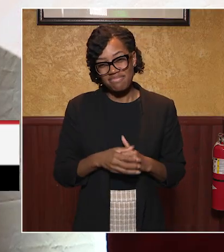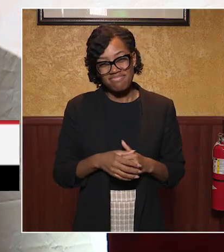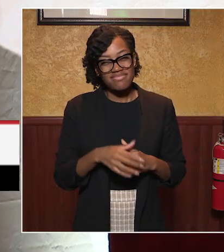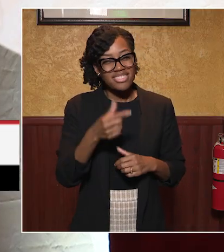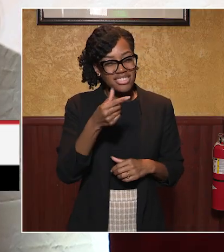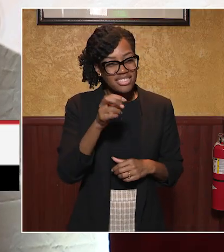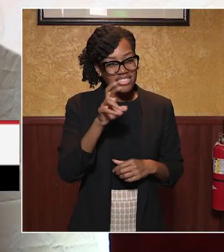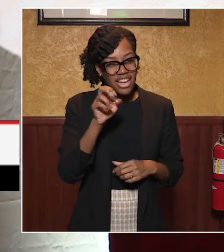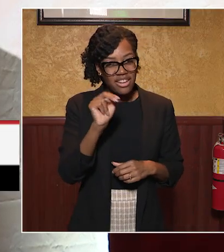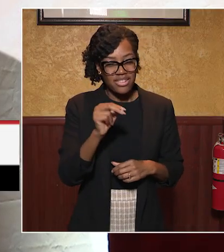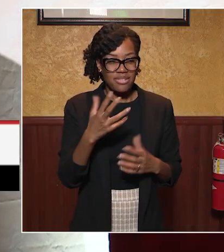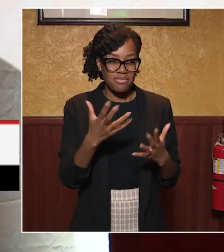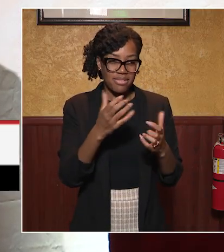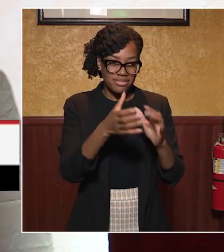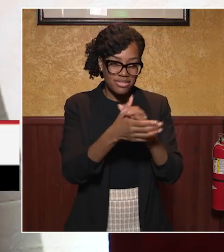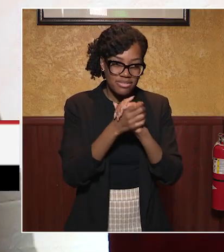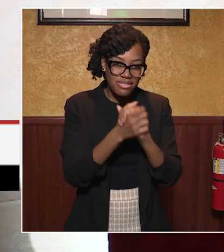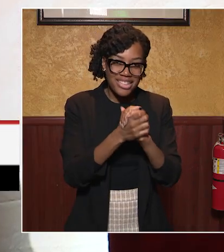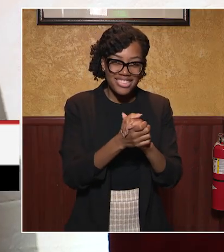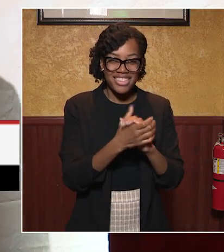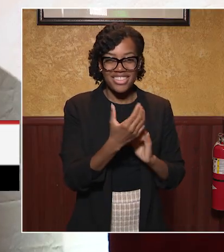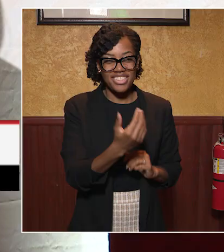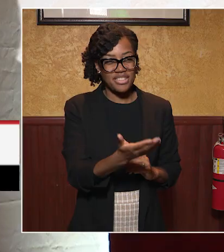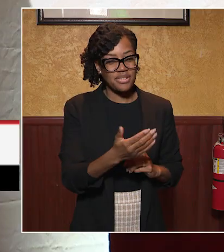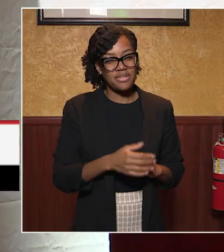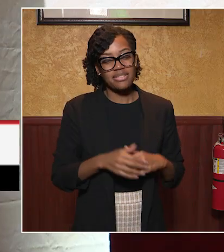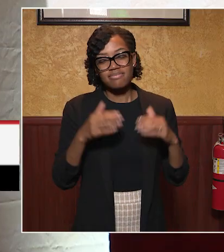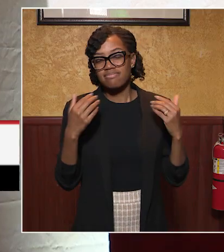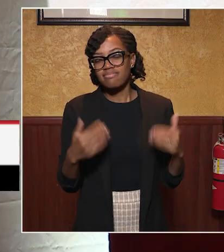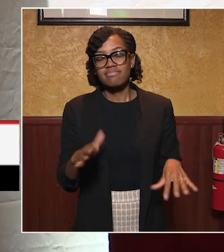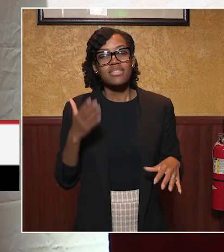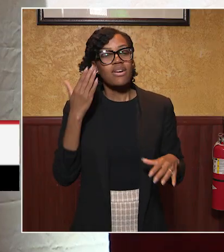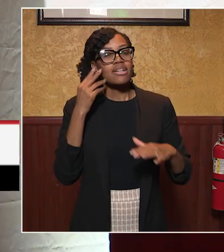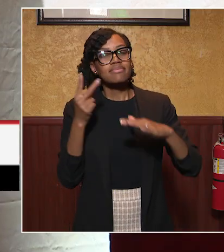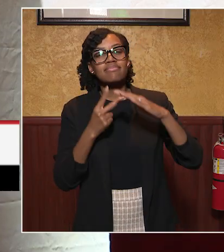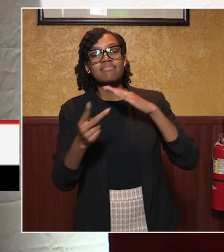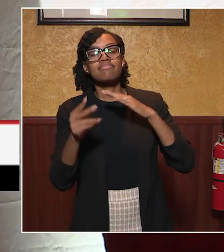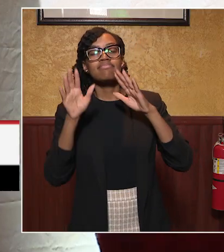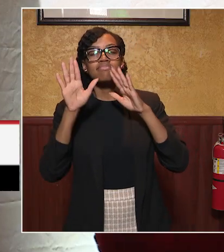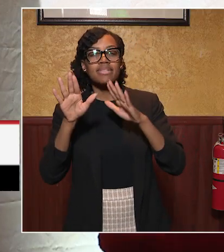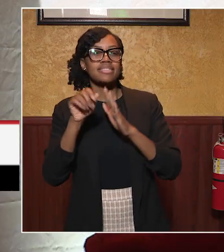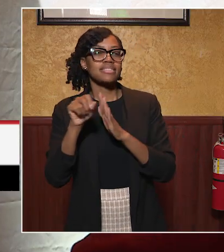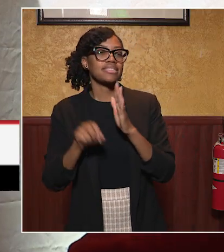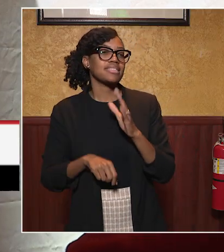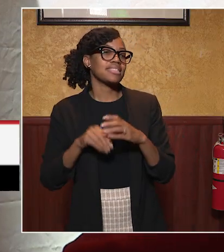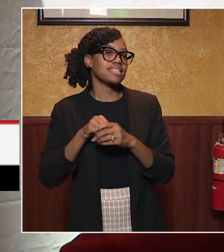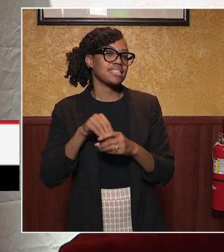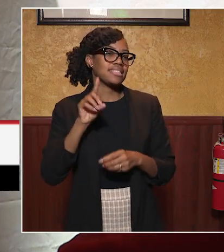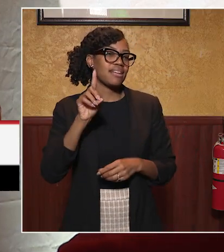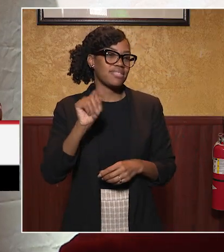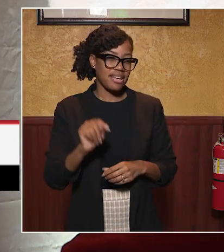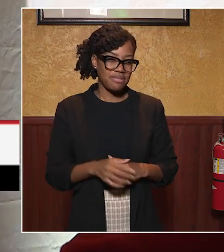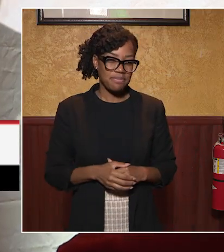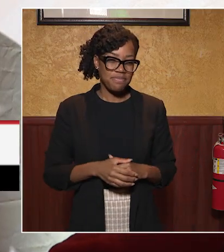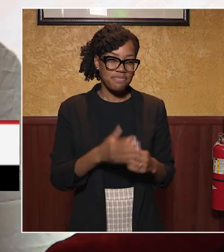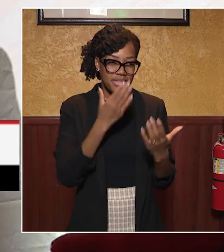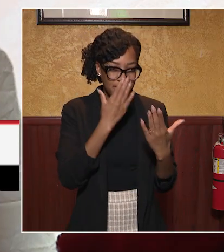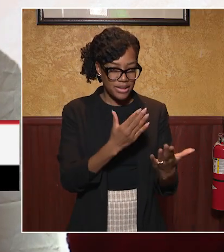want to congratulate you on what I know is going to be an amazing season in downtown. Thank